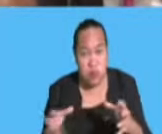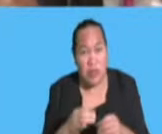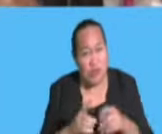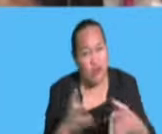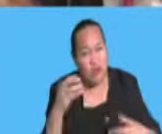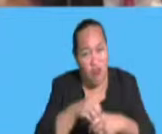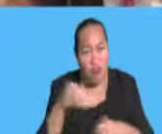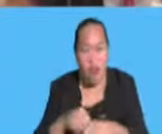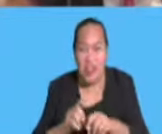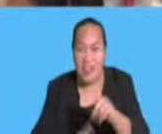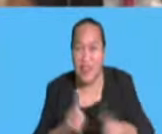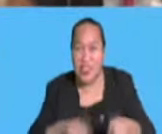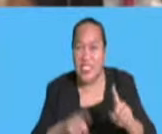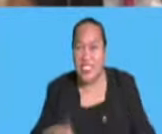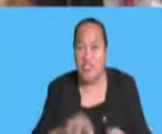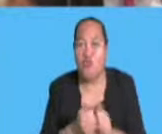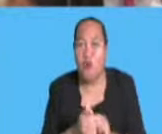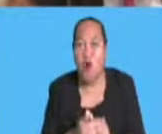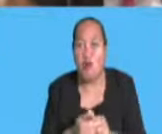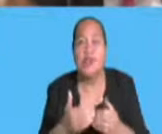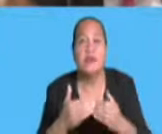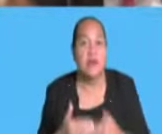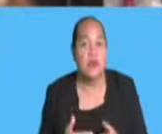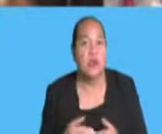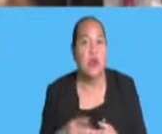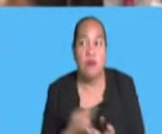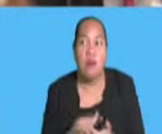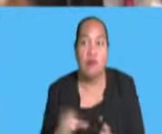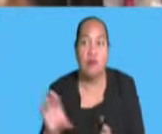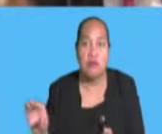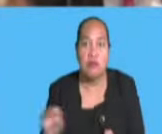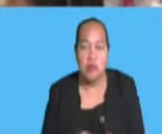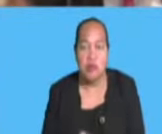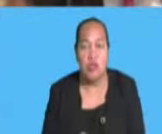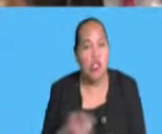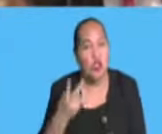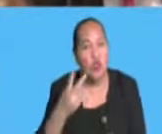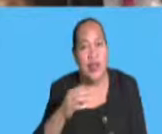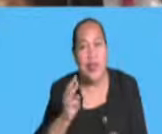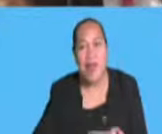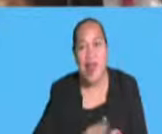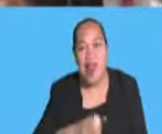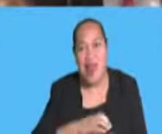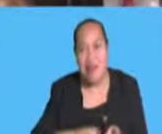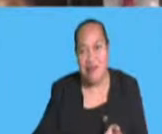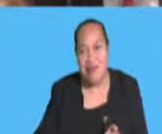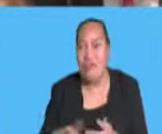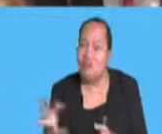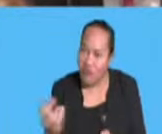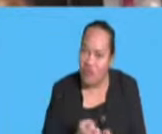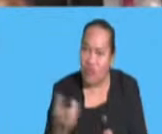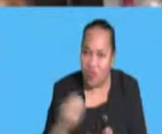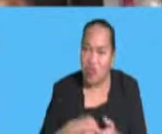sports, with current remittance hitting the 20 million mark annually. Sports also generate a